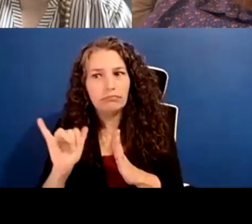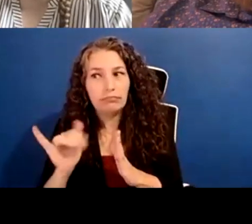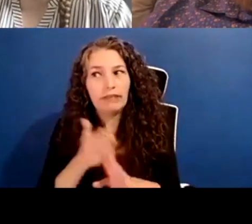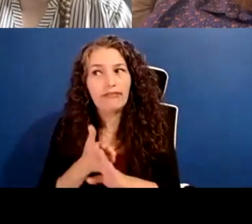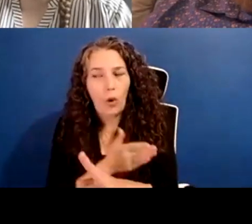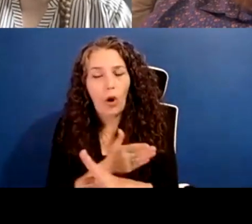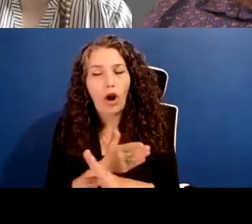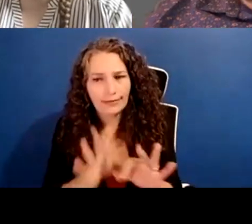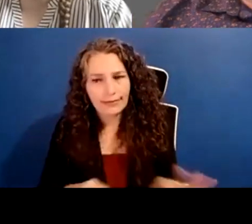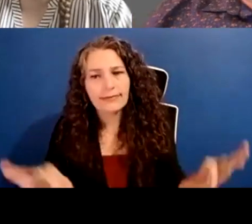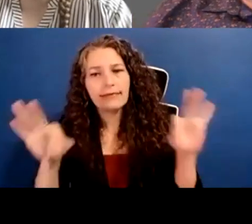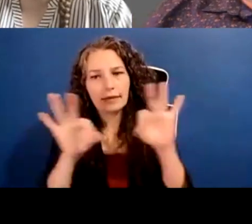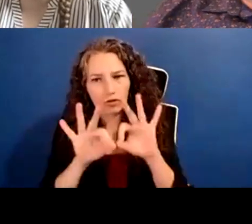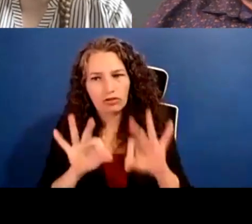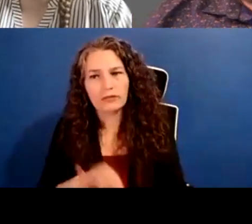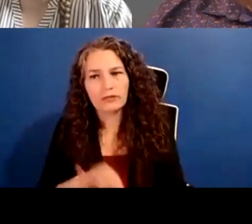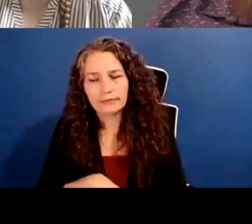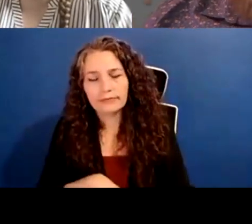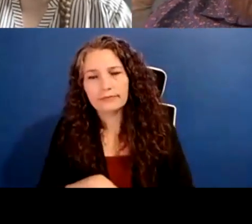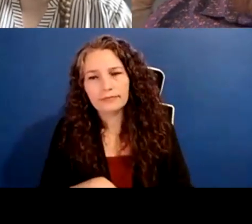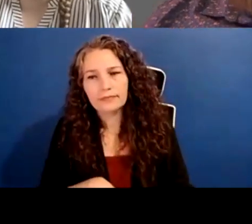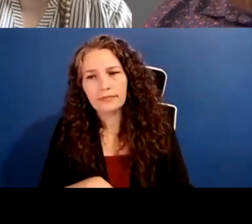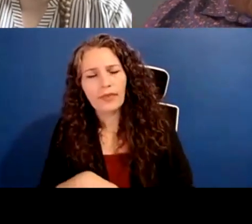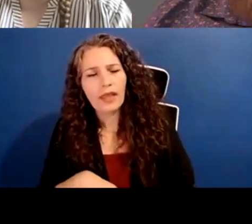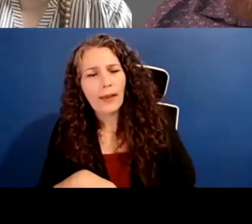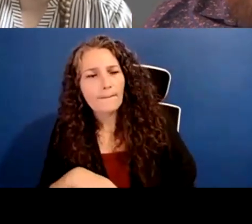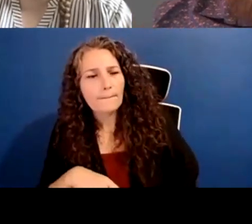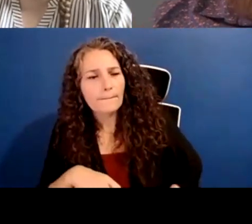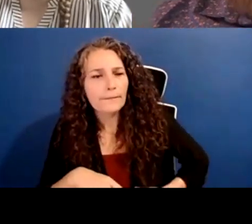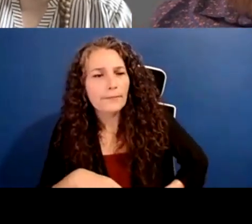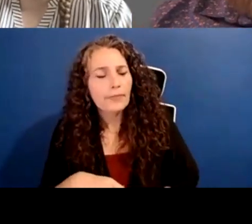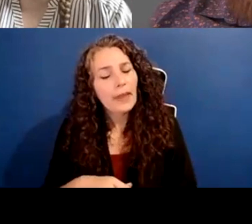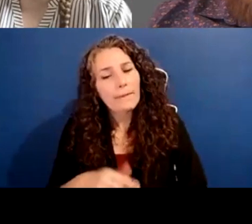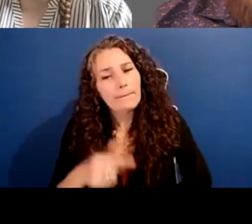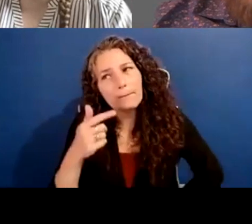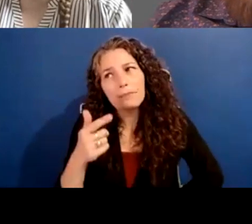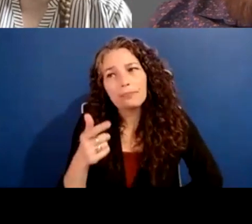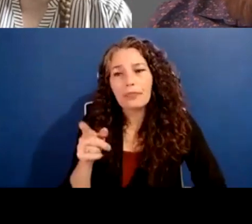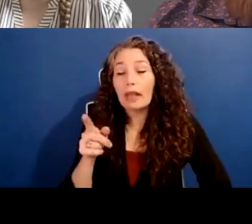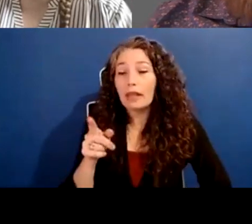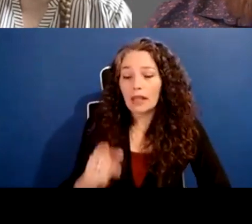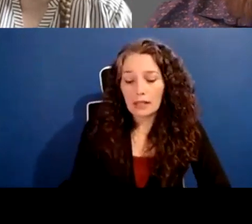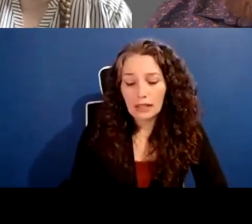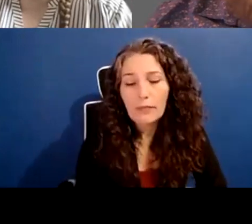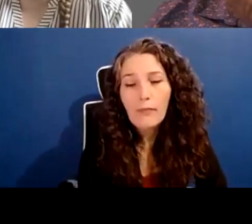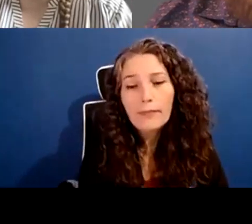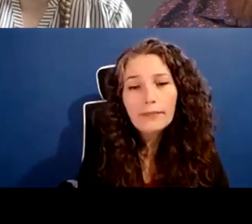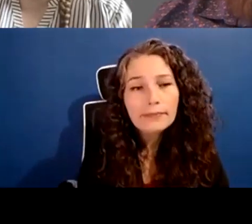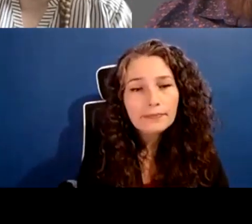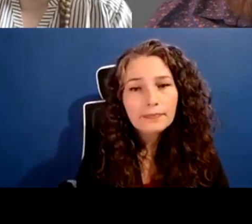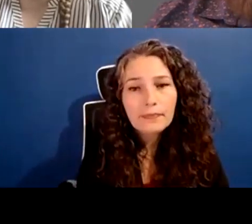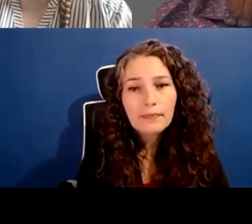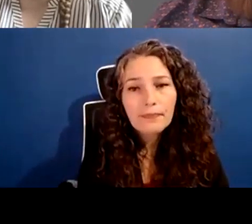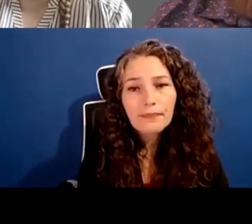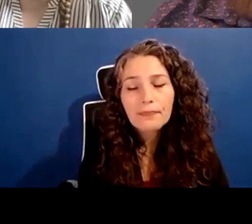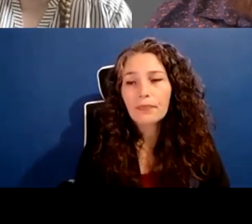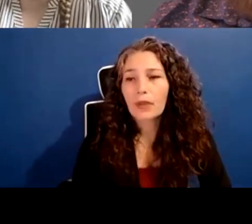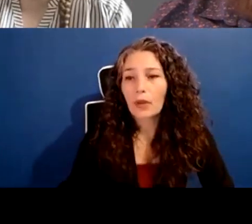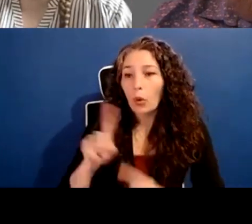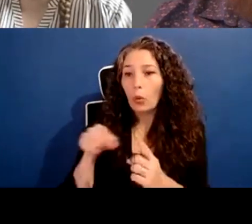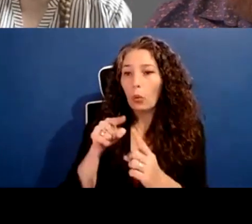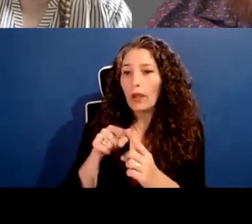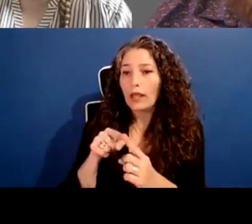It's really, I think as you get more comfortable with the podcasting process,